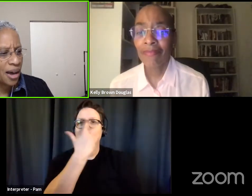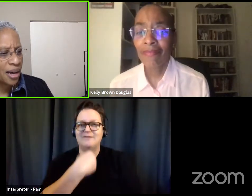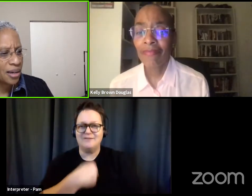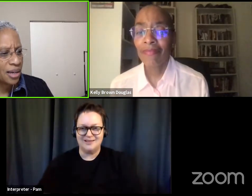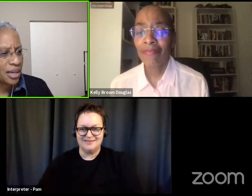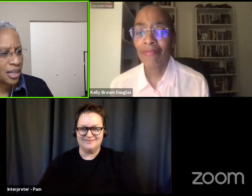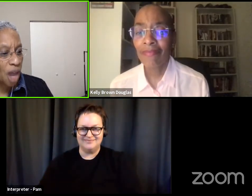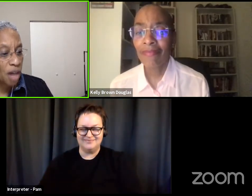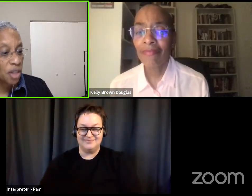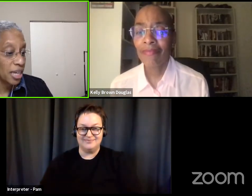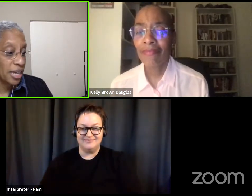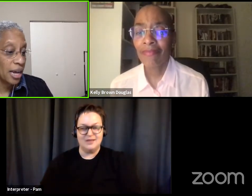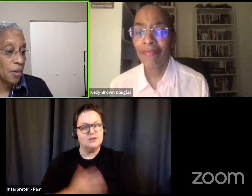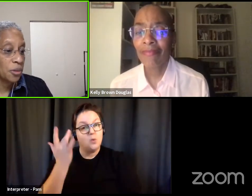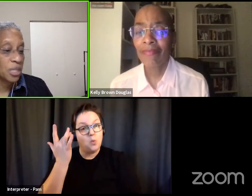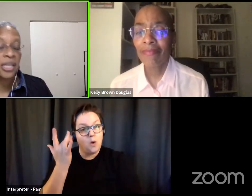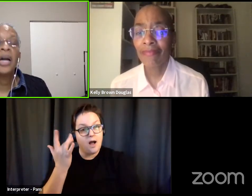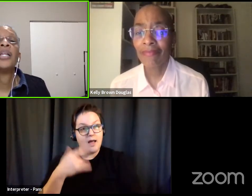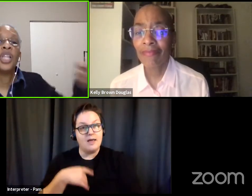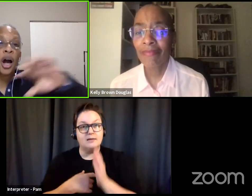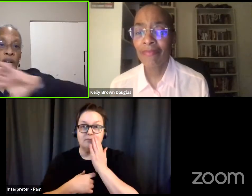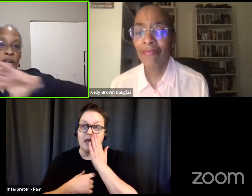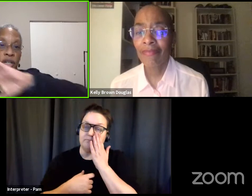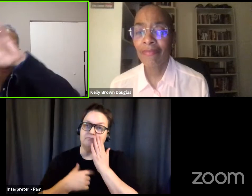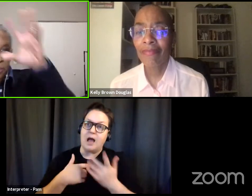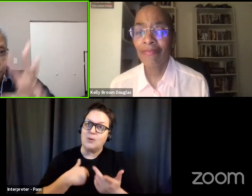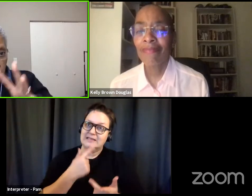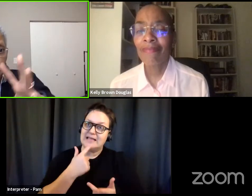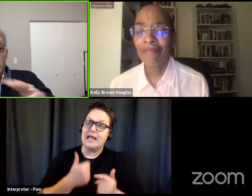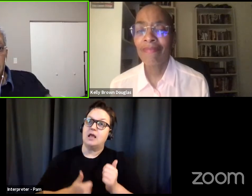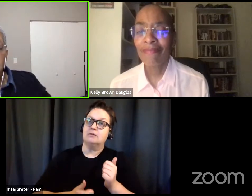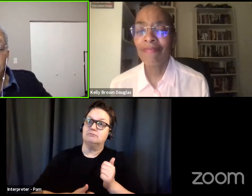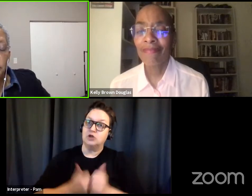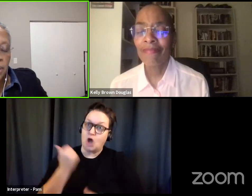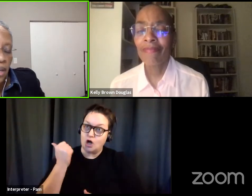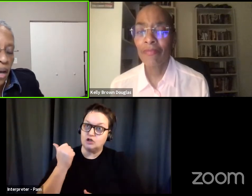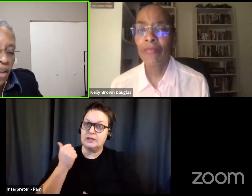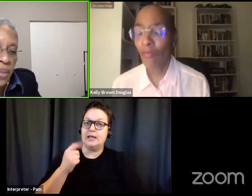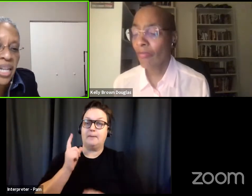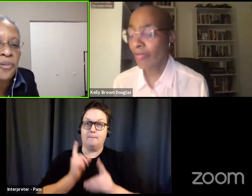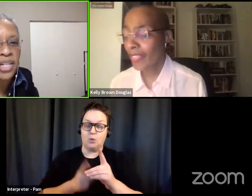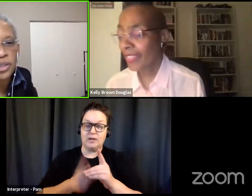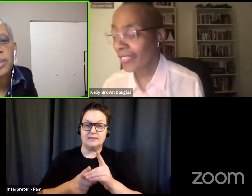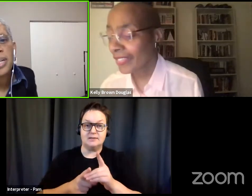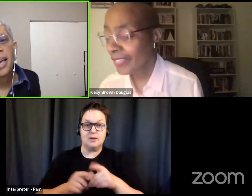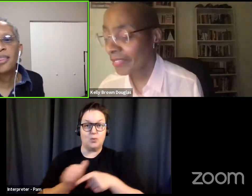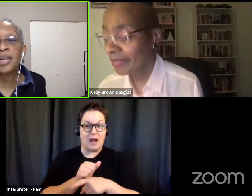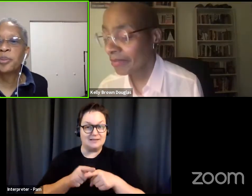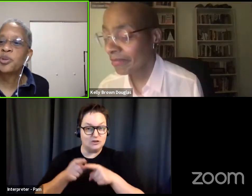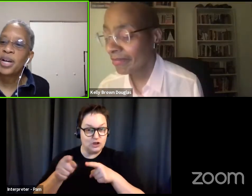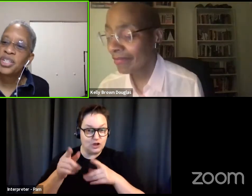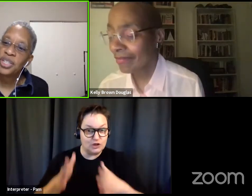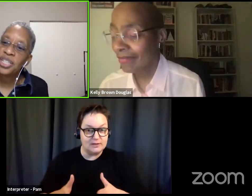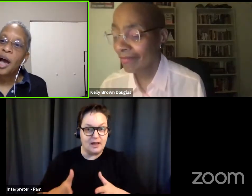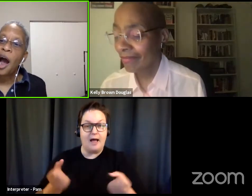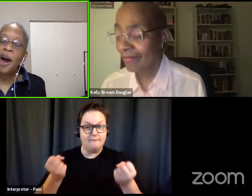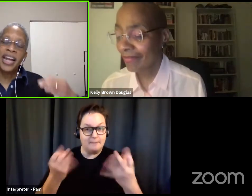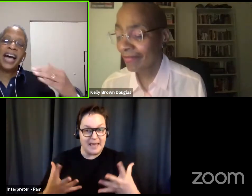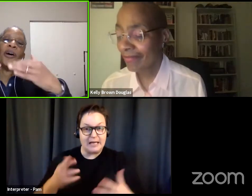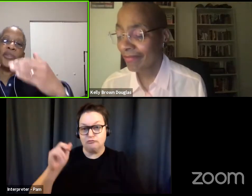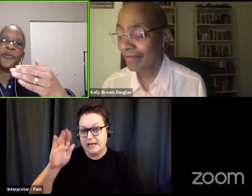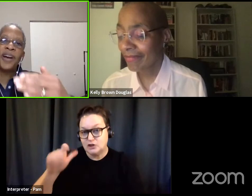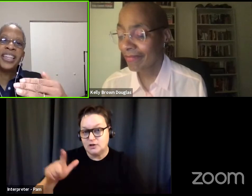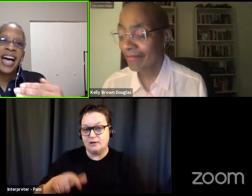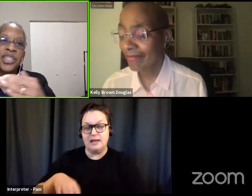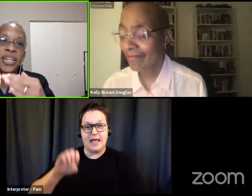that largely, and I will say largely, Buddhist practitioners of many racial ethnic persuasions are